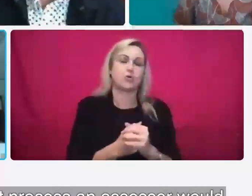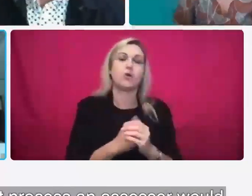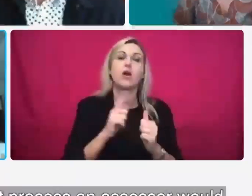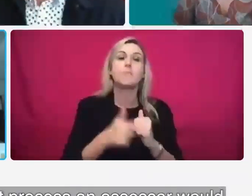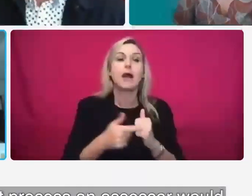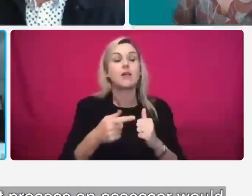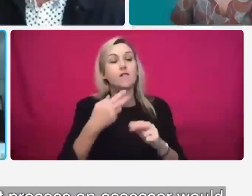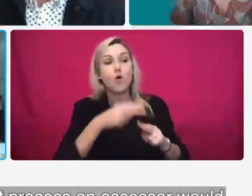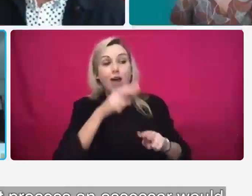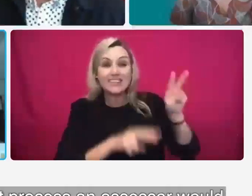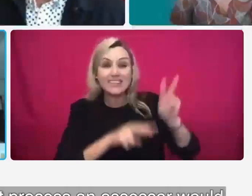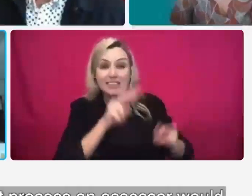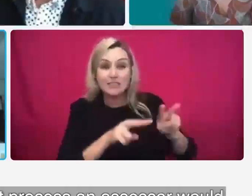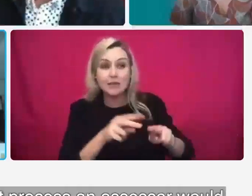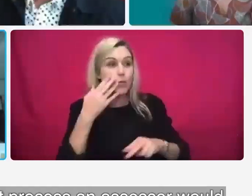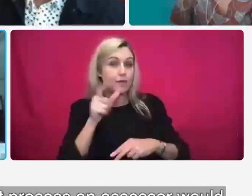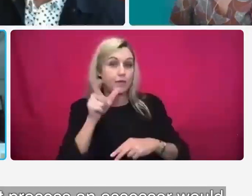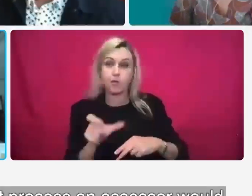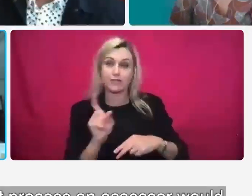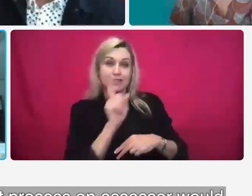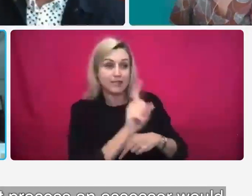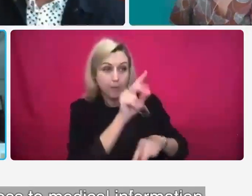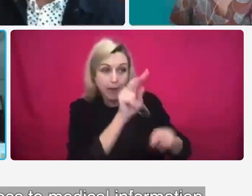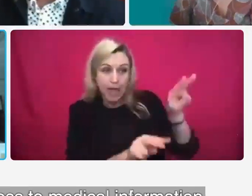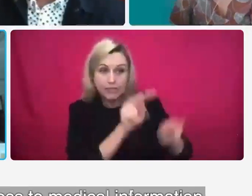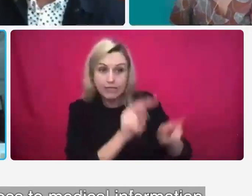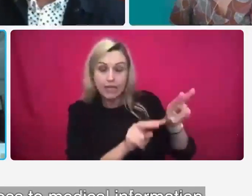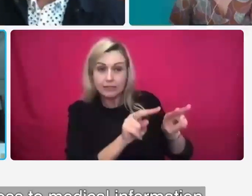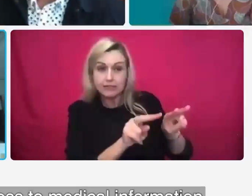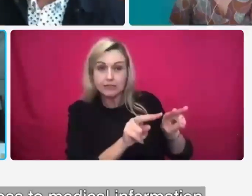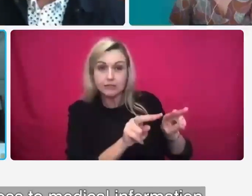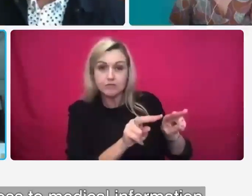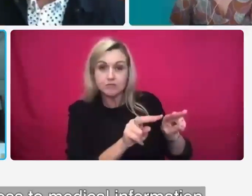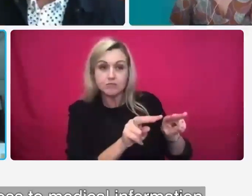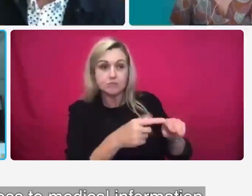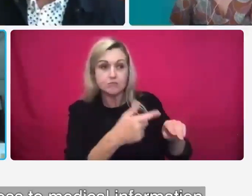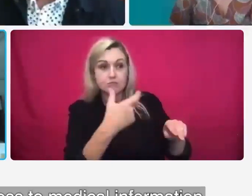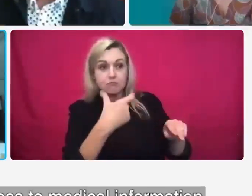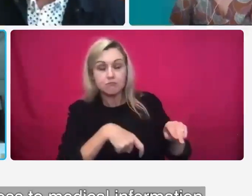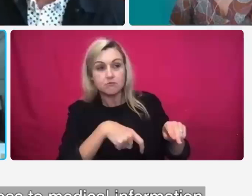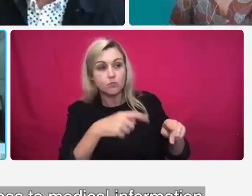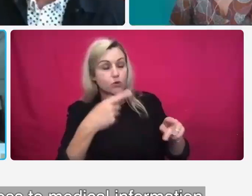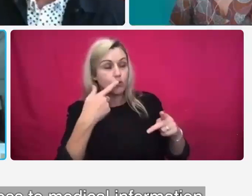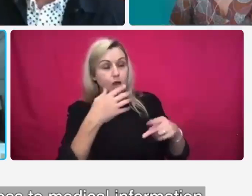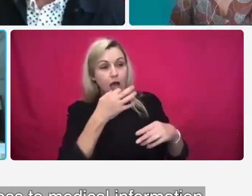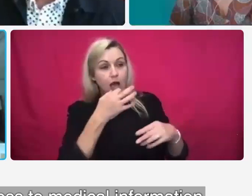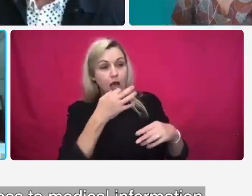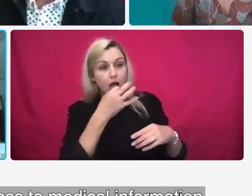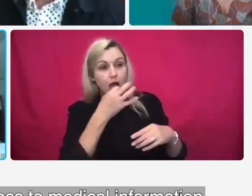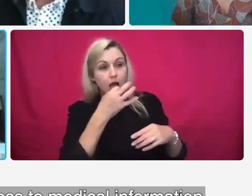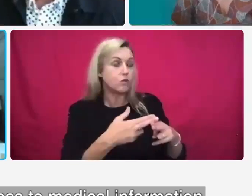assessment process, an assessor would look to, I guess, get access